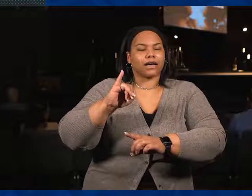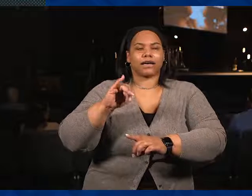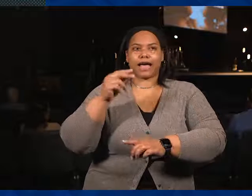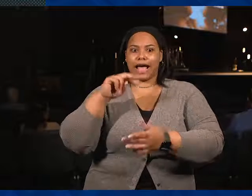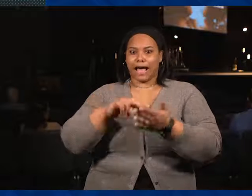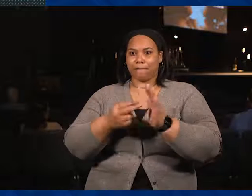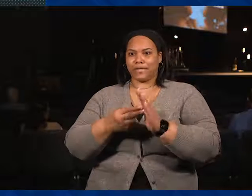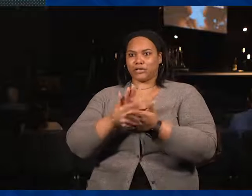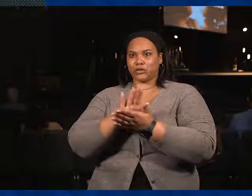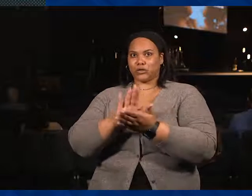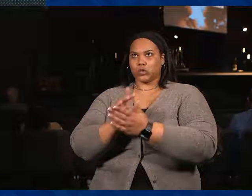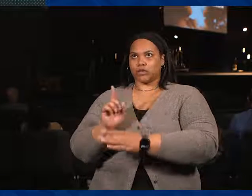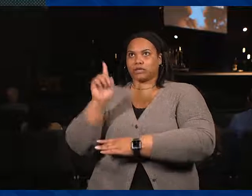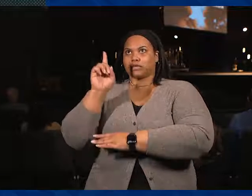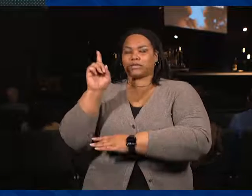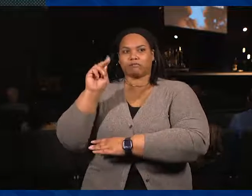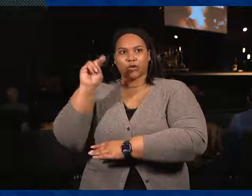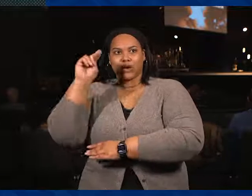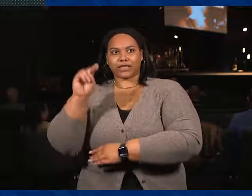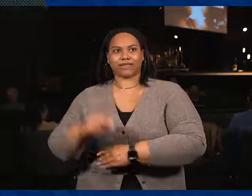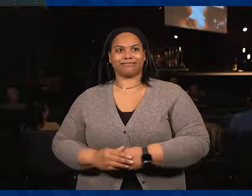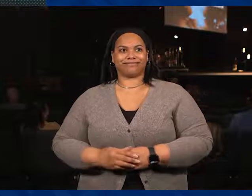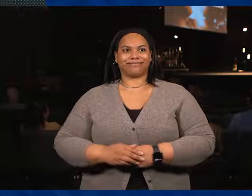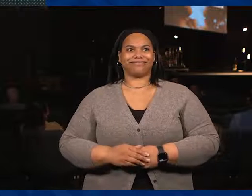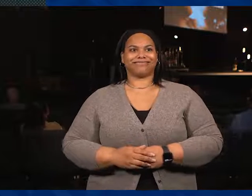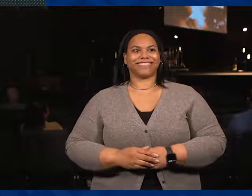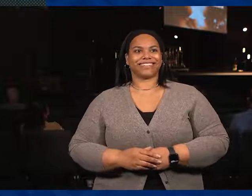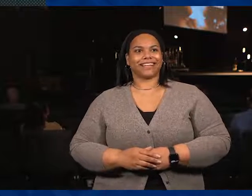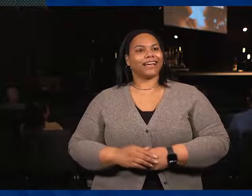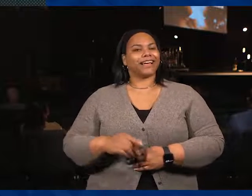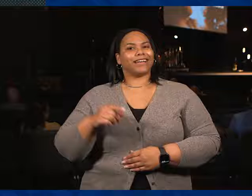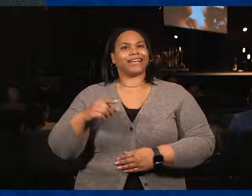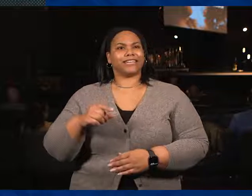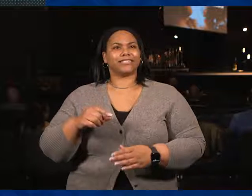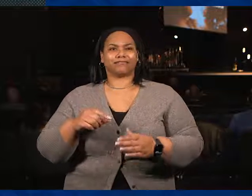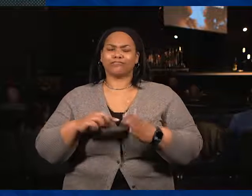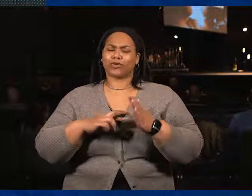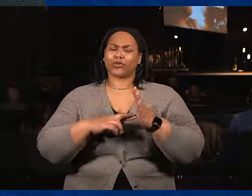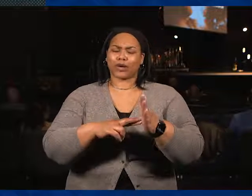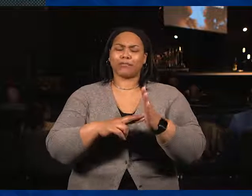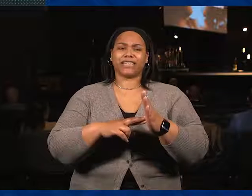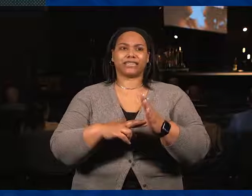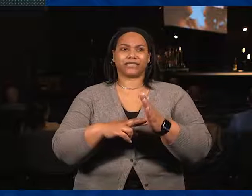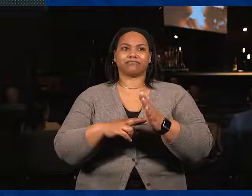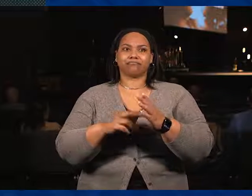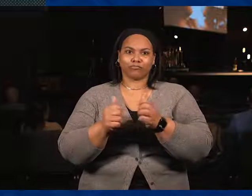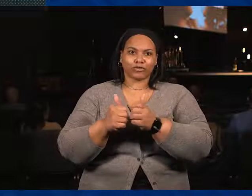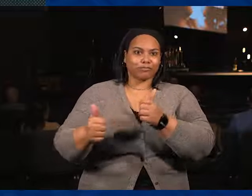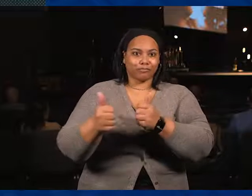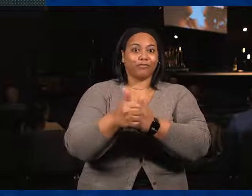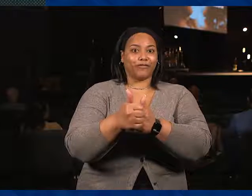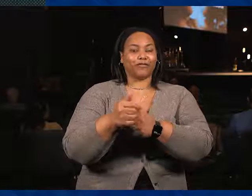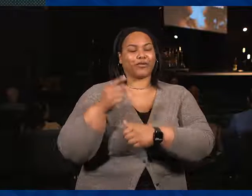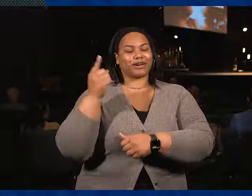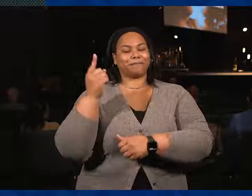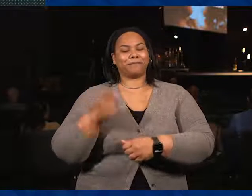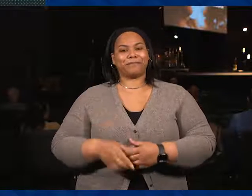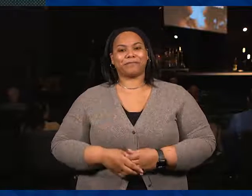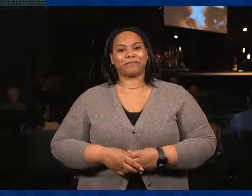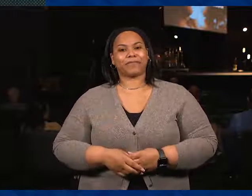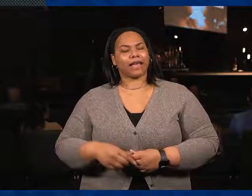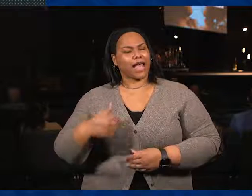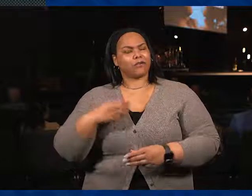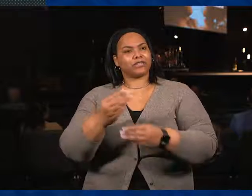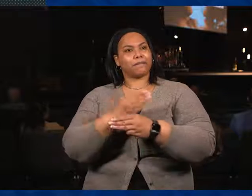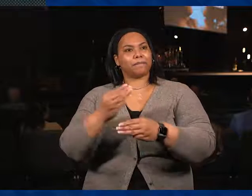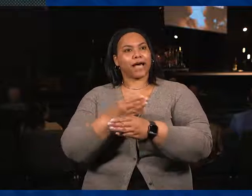school up north, and his reputation preceded him. And because I was a math